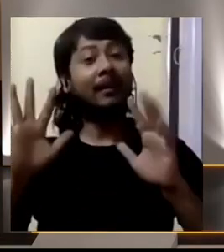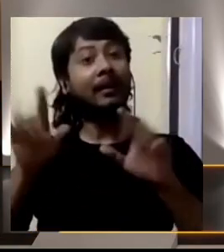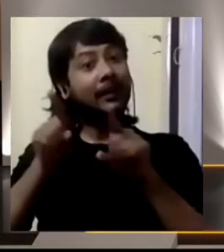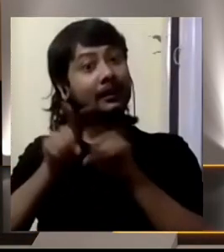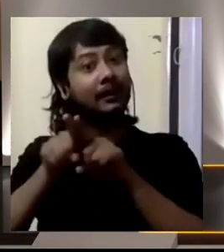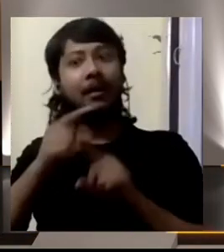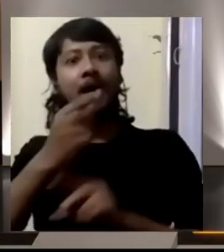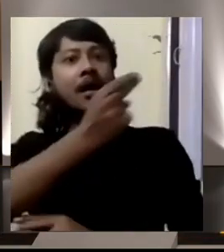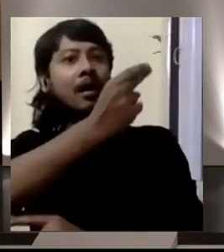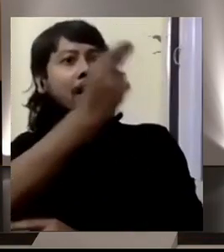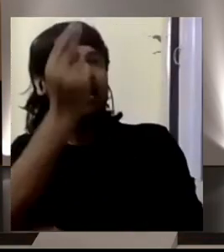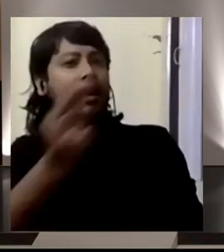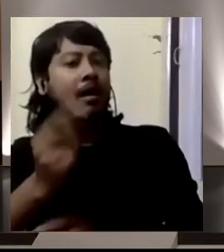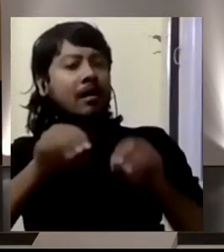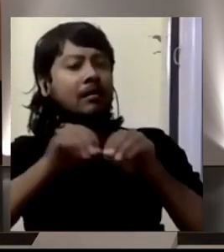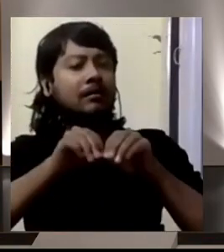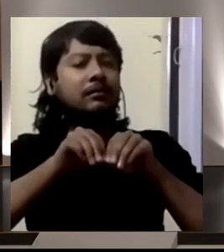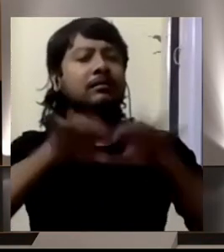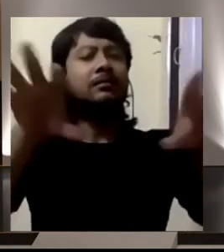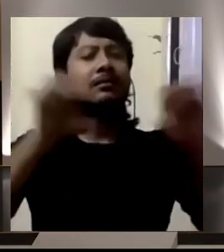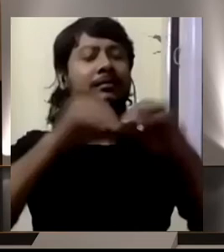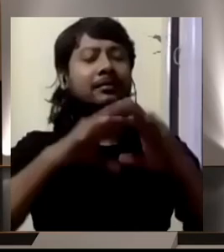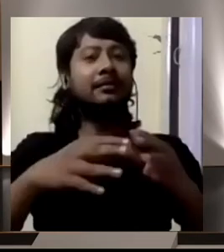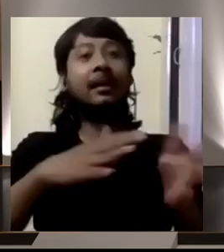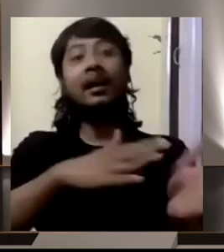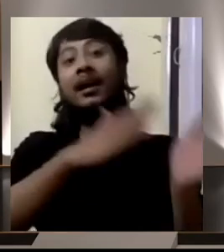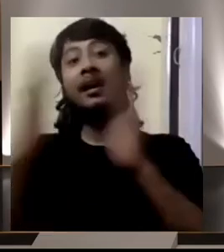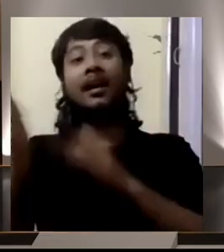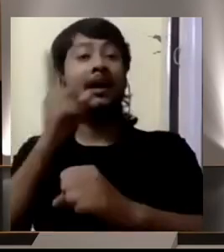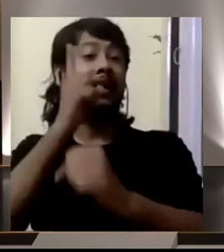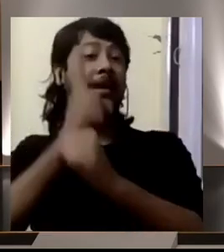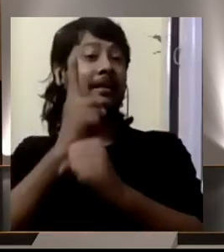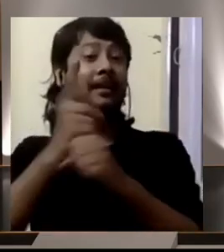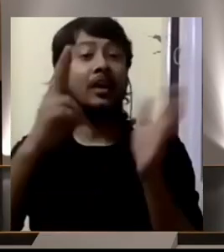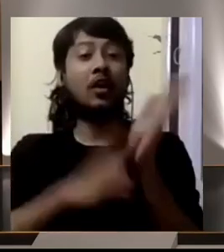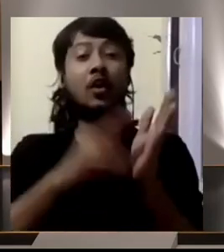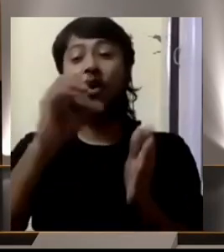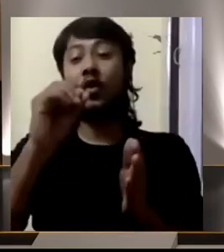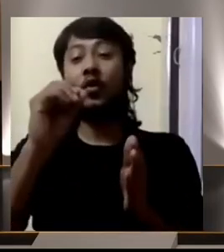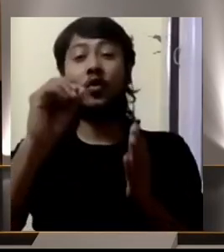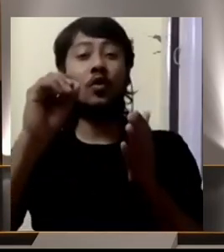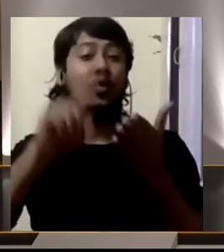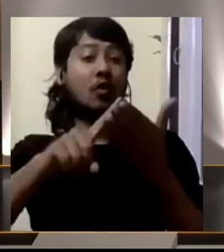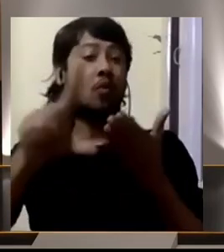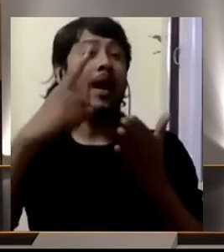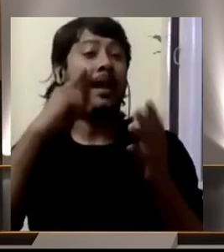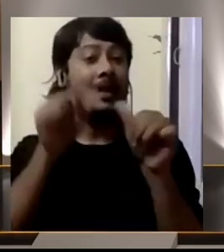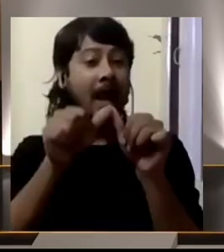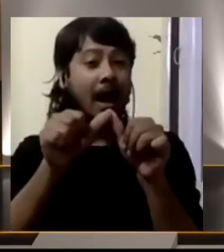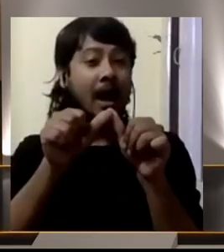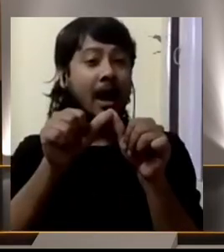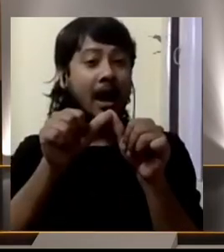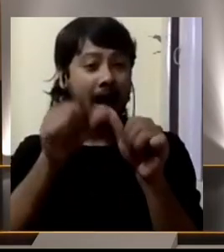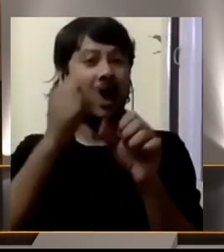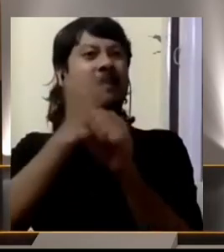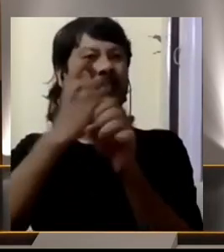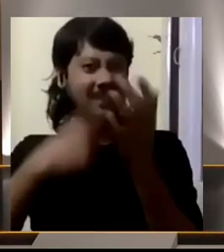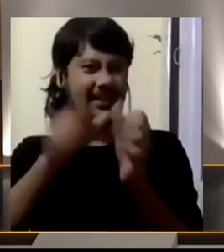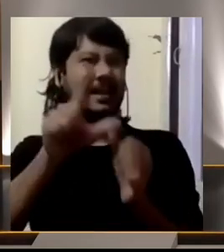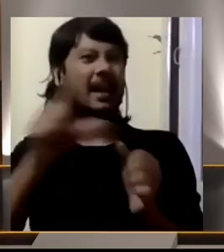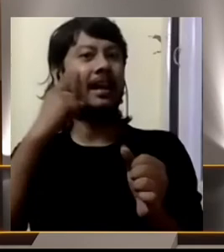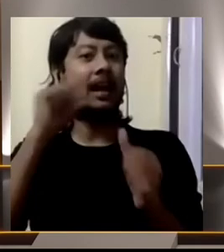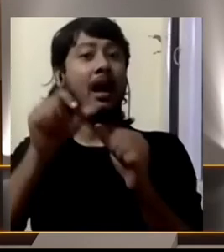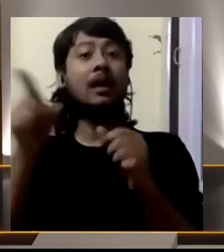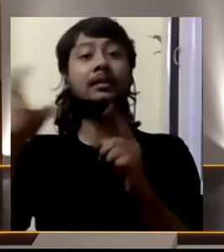teacher, Noelia Garea, one of the first teachers in the world with Down syndrome, and the love, kindness,